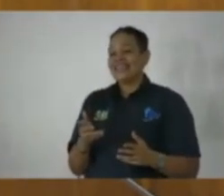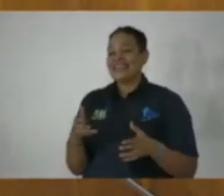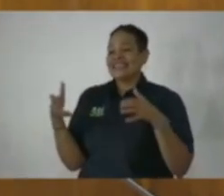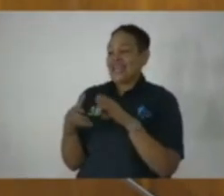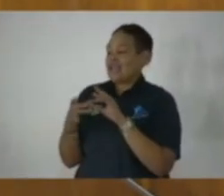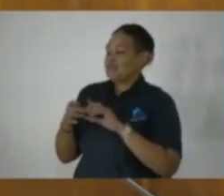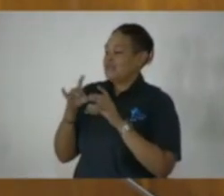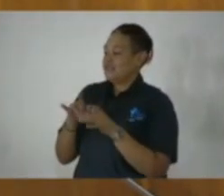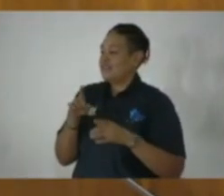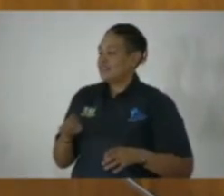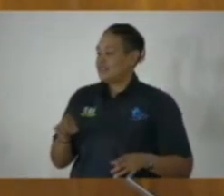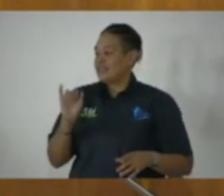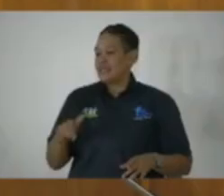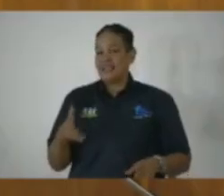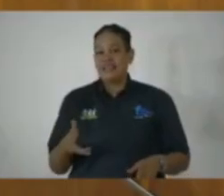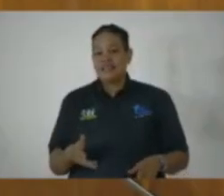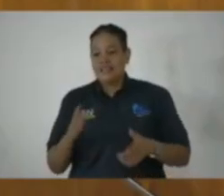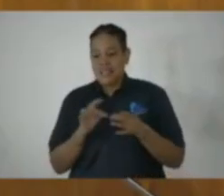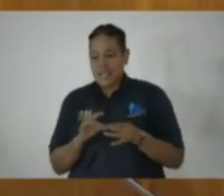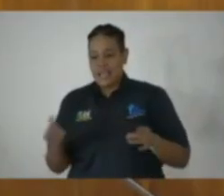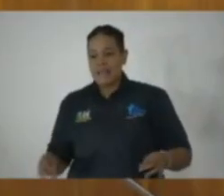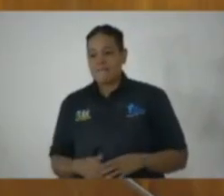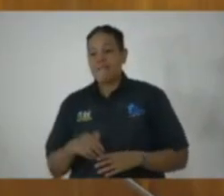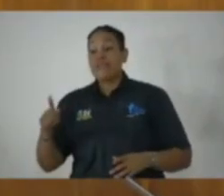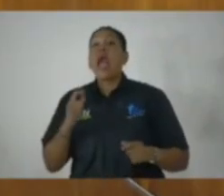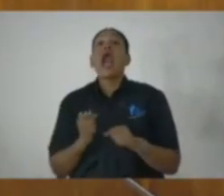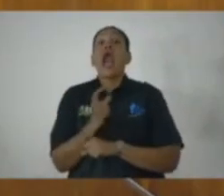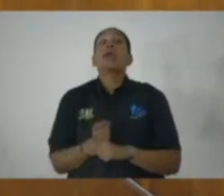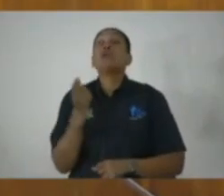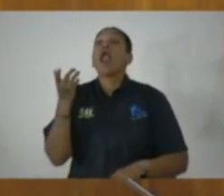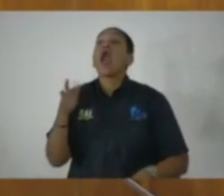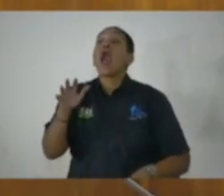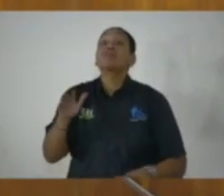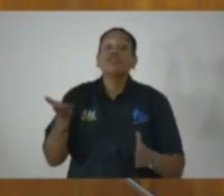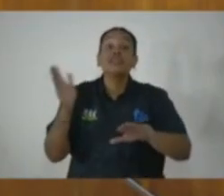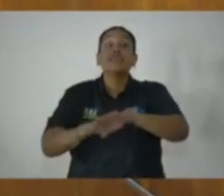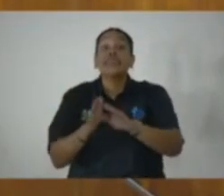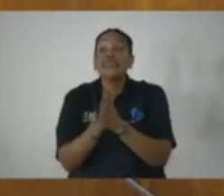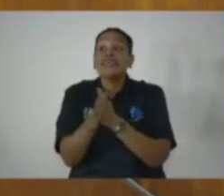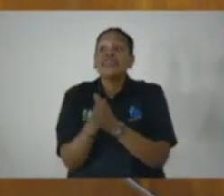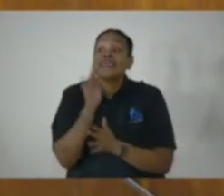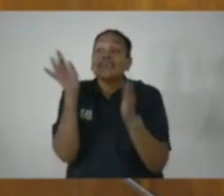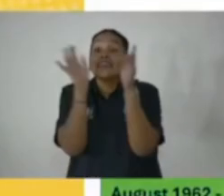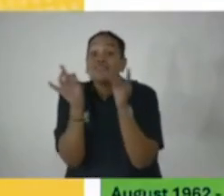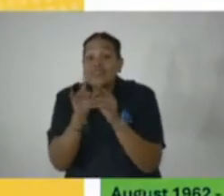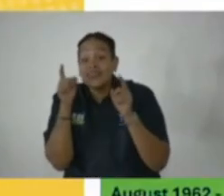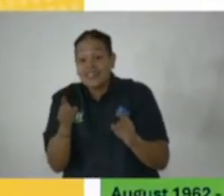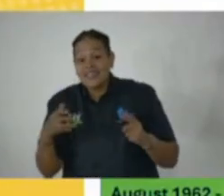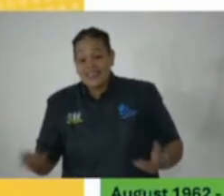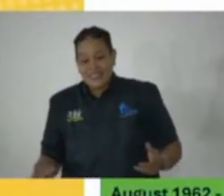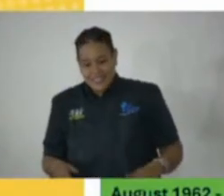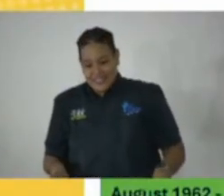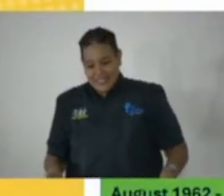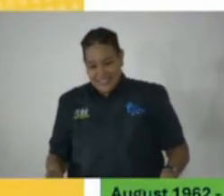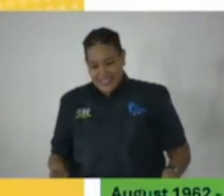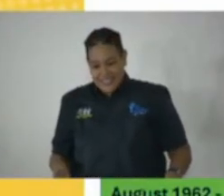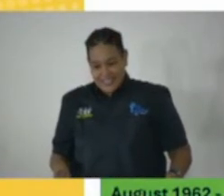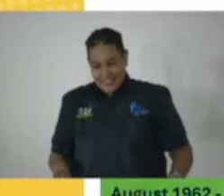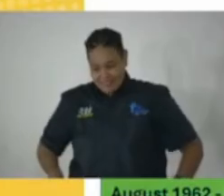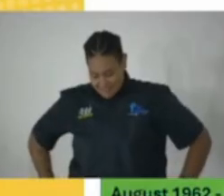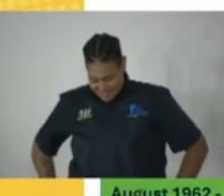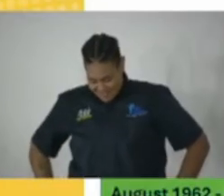segment in this table. The average annual inflation speaks, where it speaks to 18.